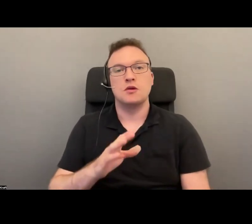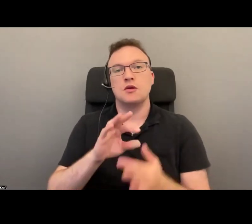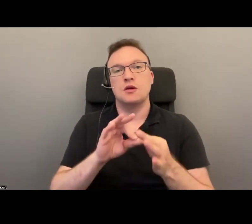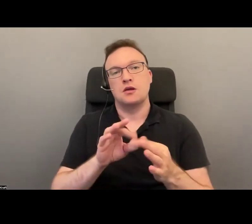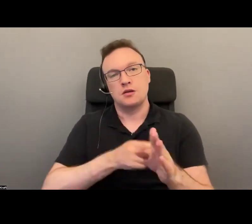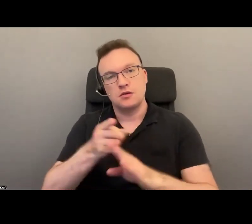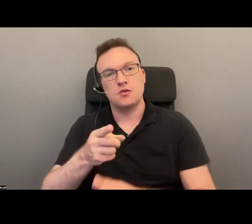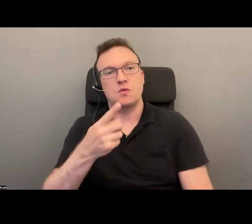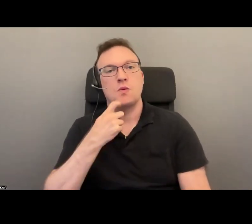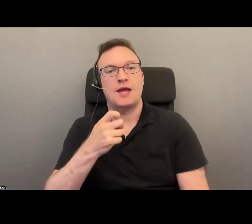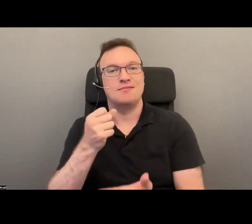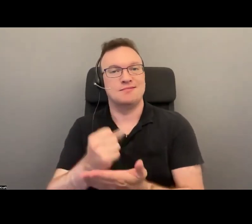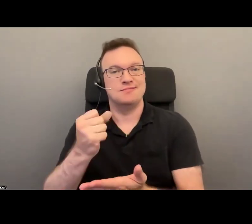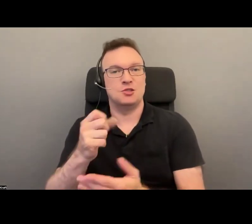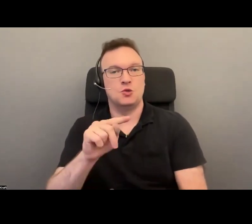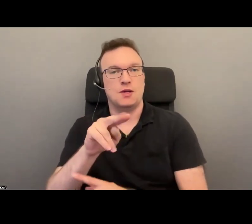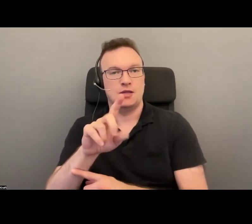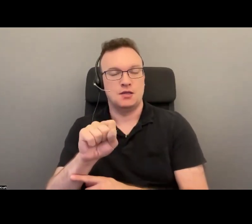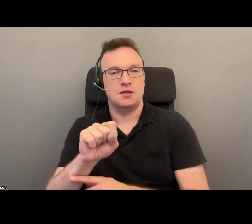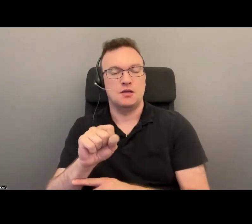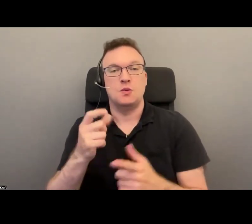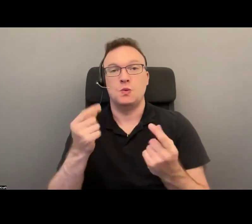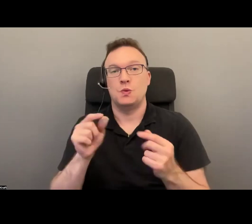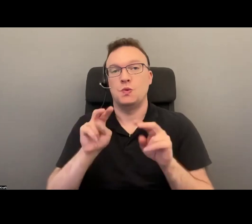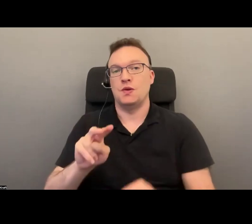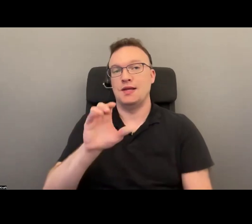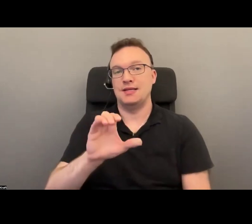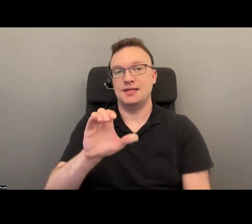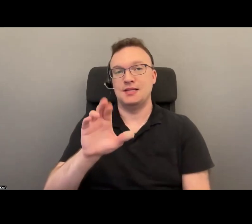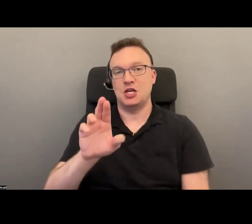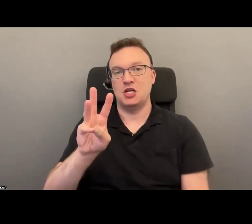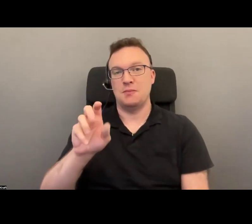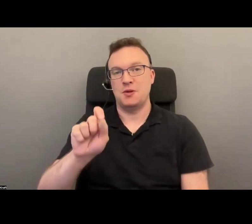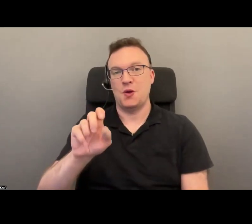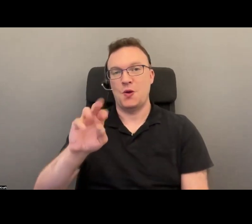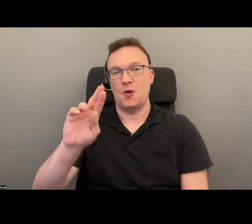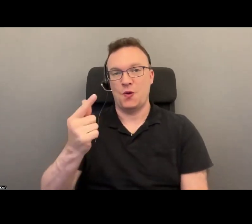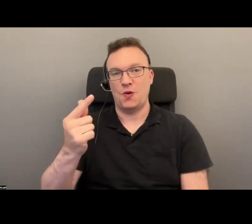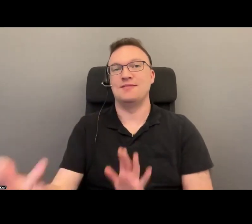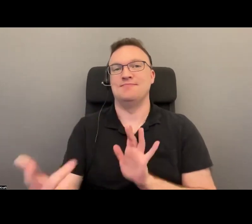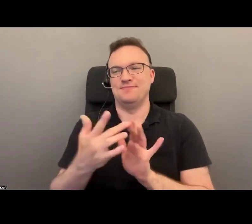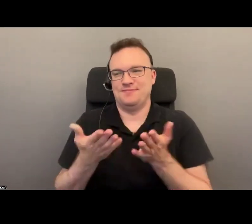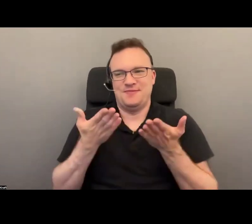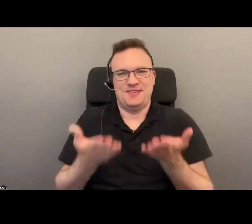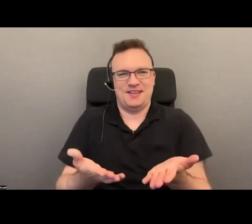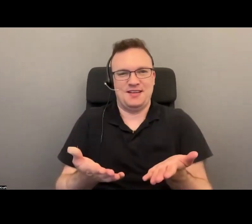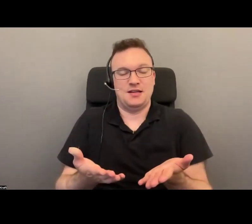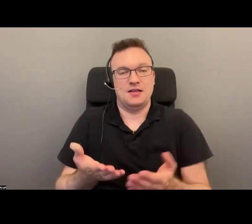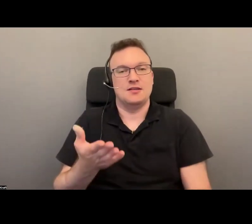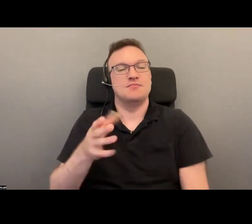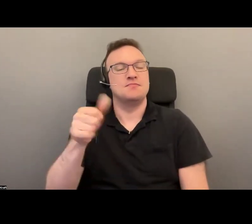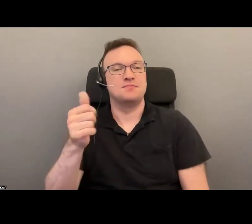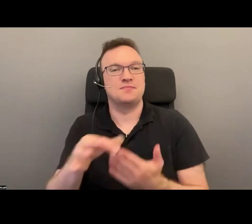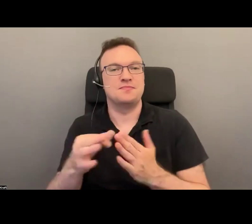to find. All you need to do is go to ccrw.org and contact us there, or you could reach out to us through